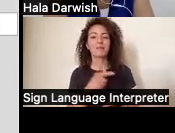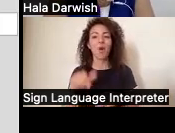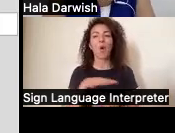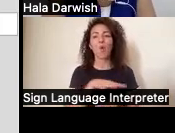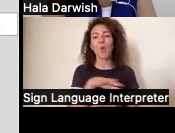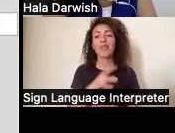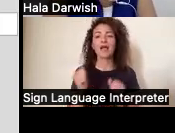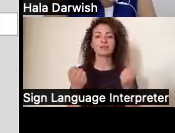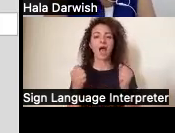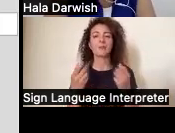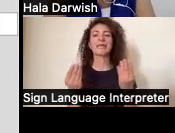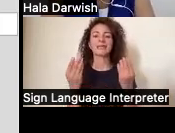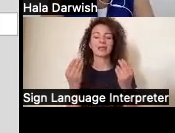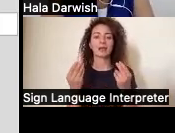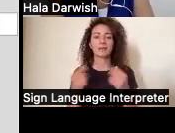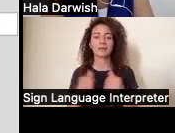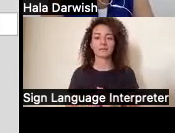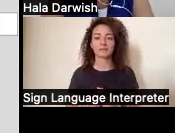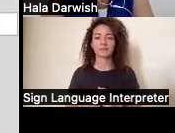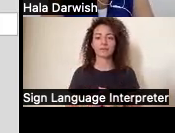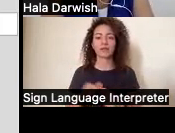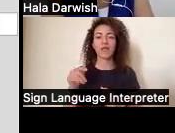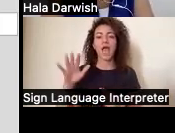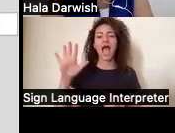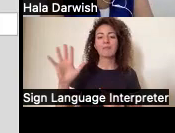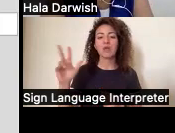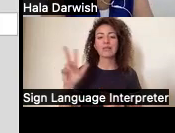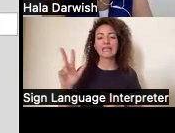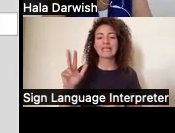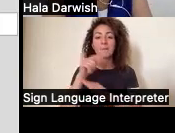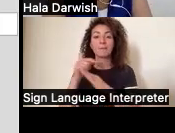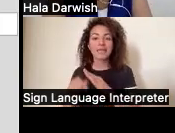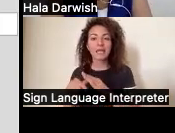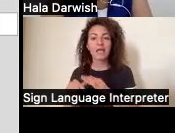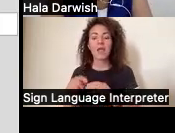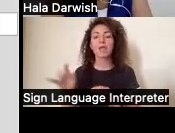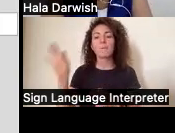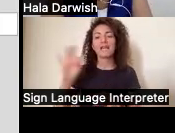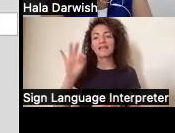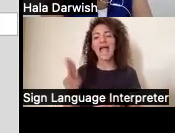having, like 35% in Hasake. Also,